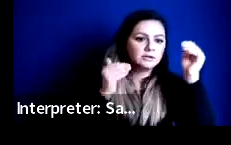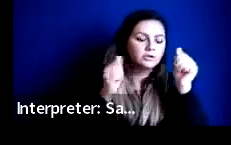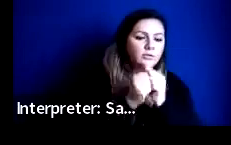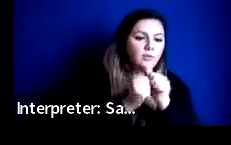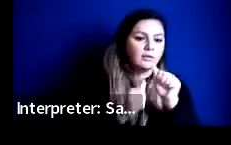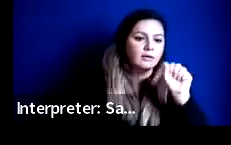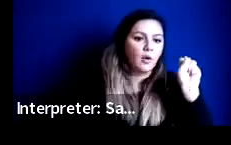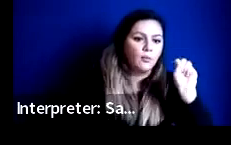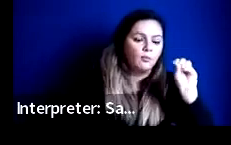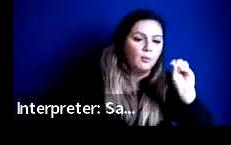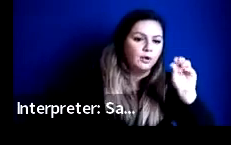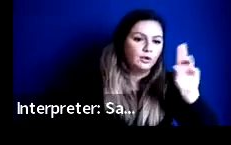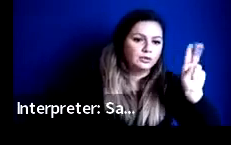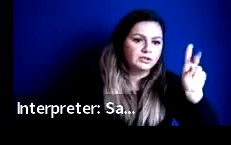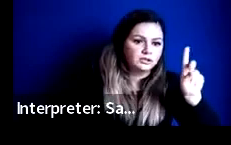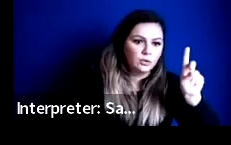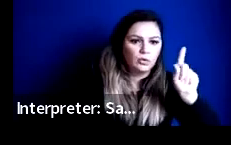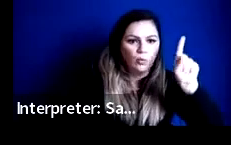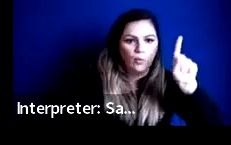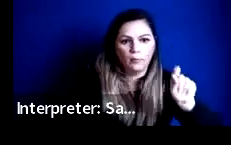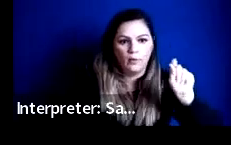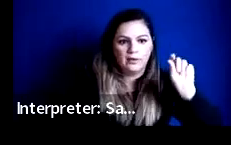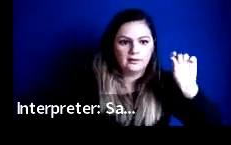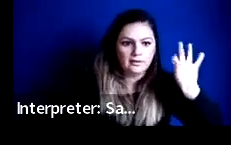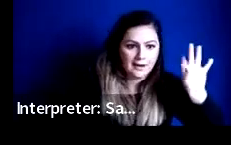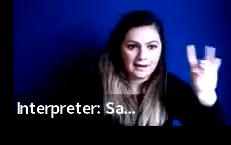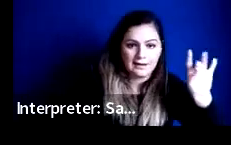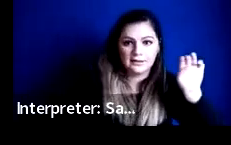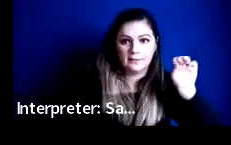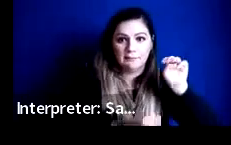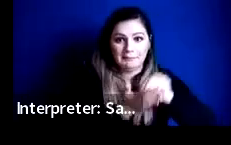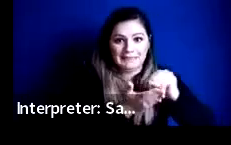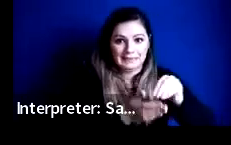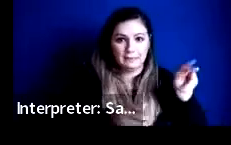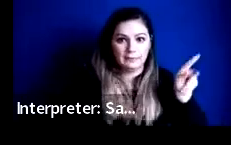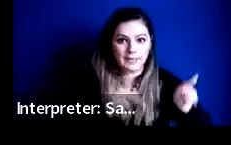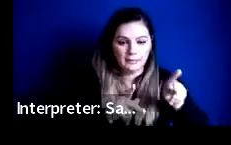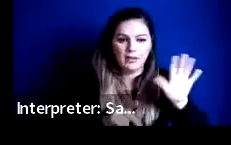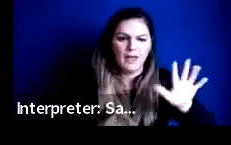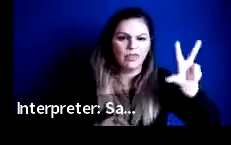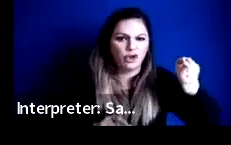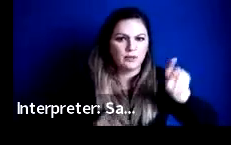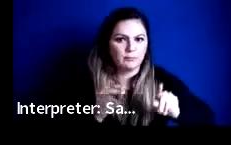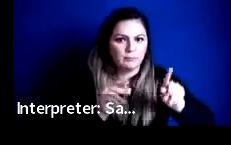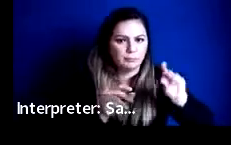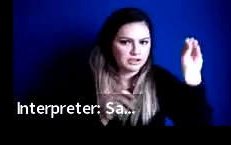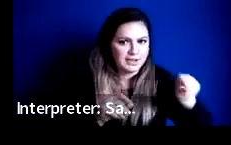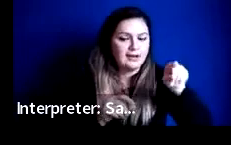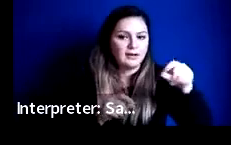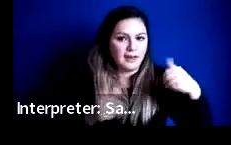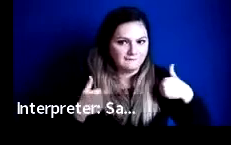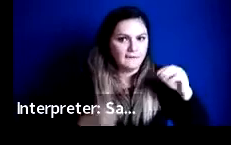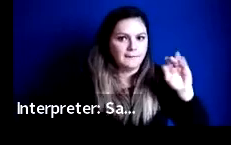1.98 million people. About 38% of them have Medicaid, and 34% have